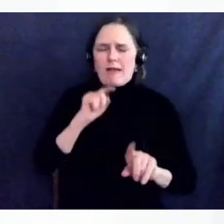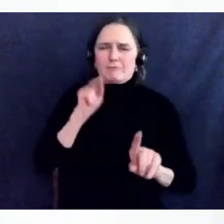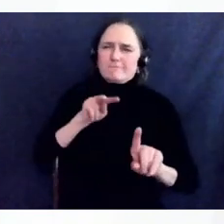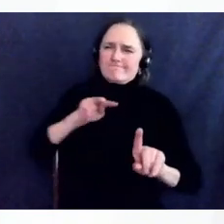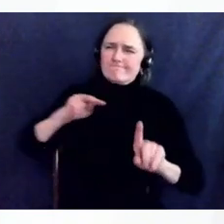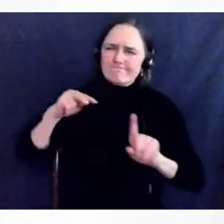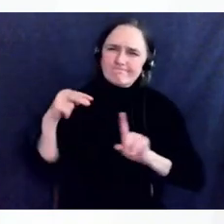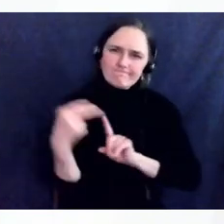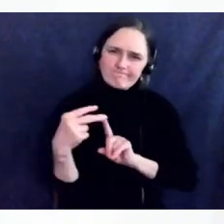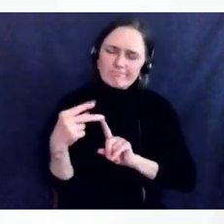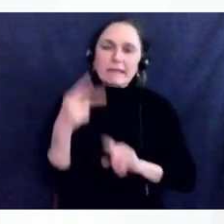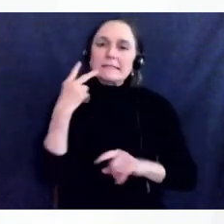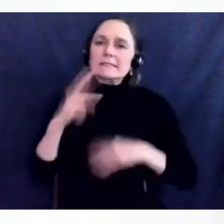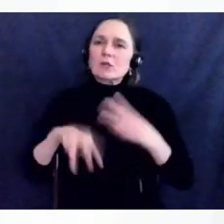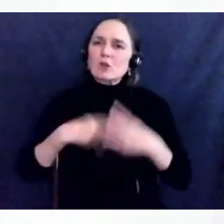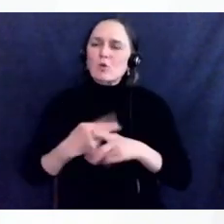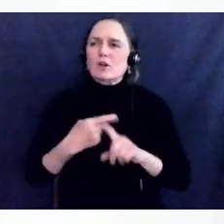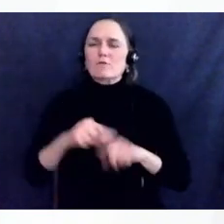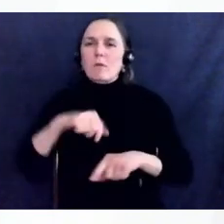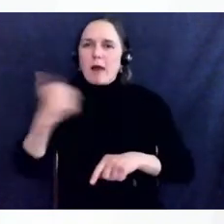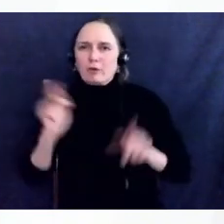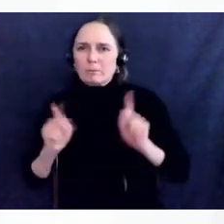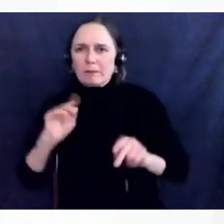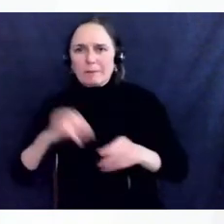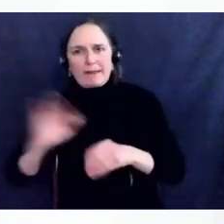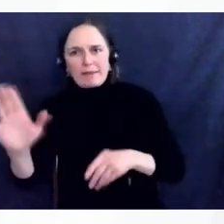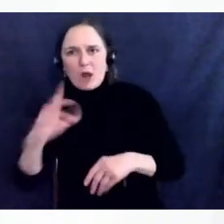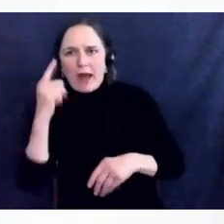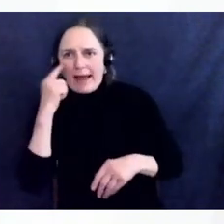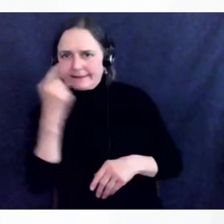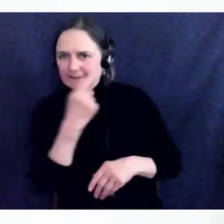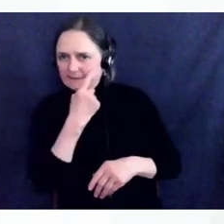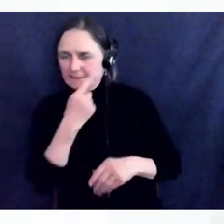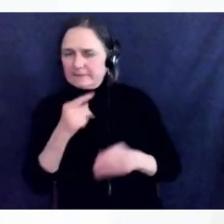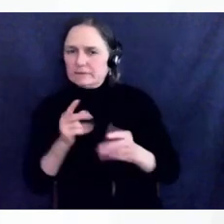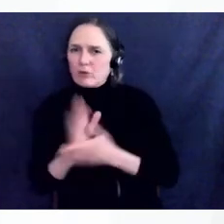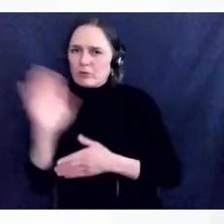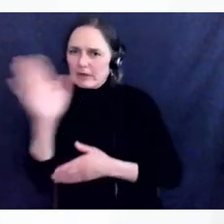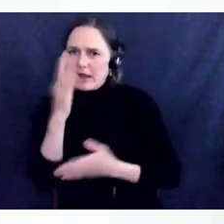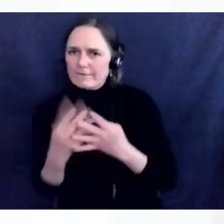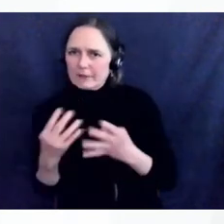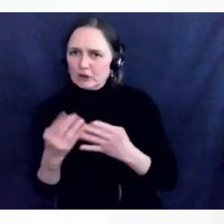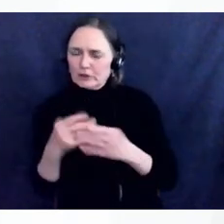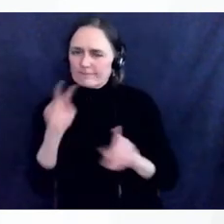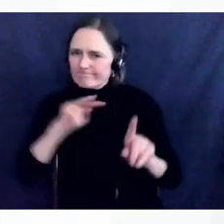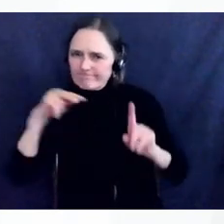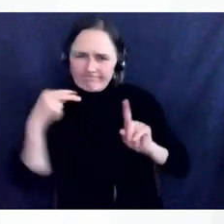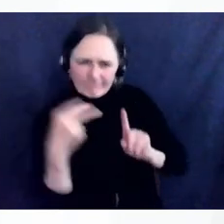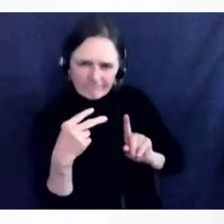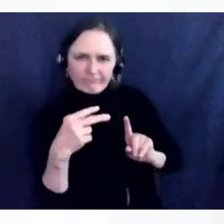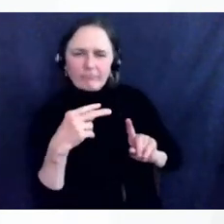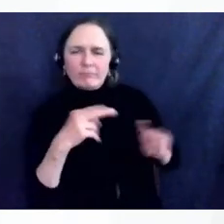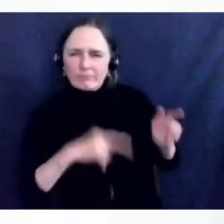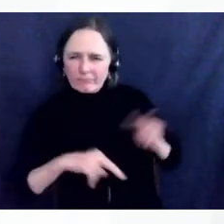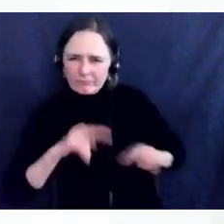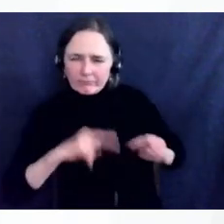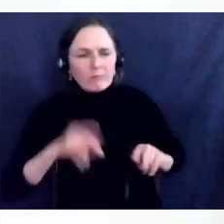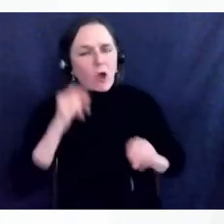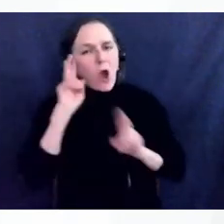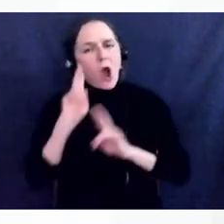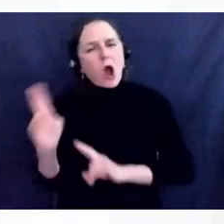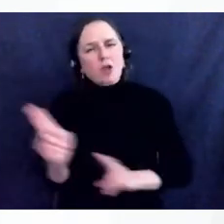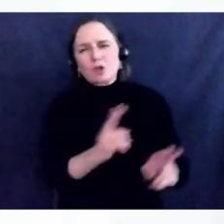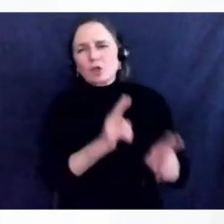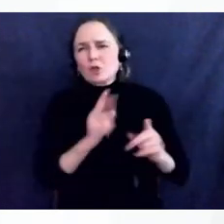continue to evolve toward a vision of a community that honors all its members And this vision can only become a